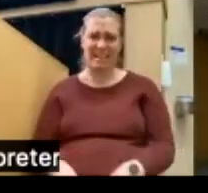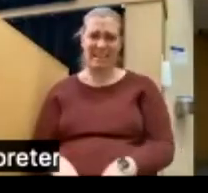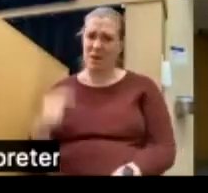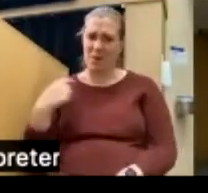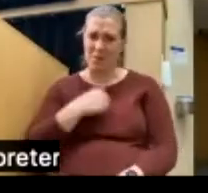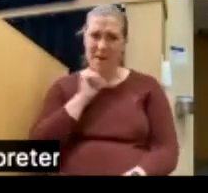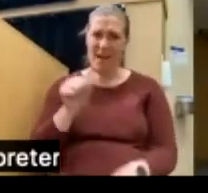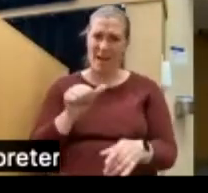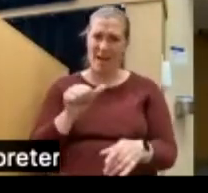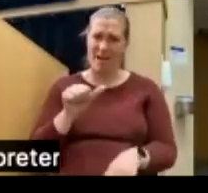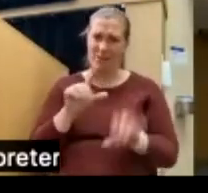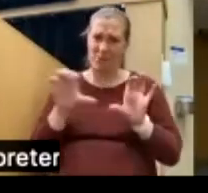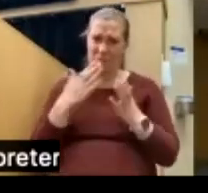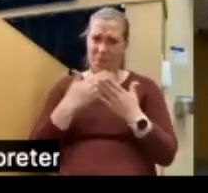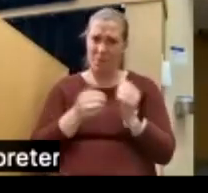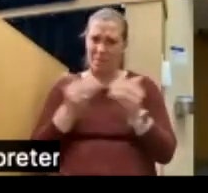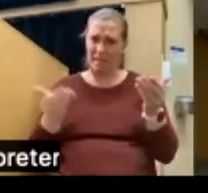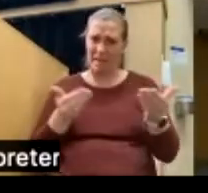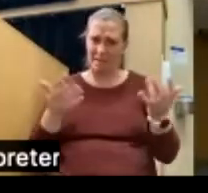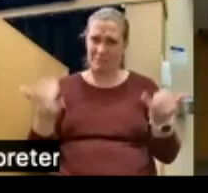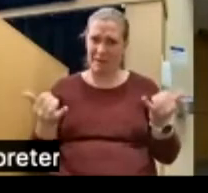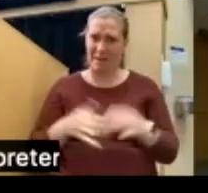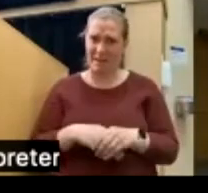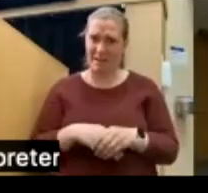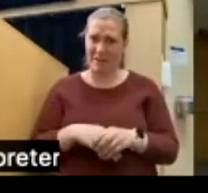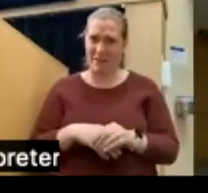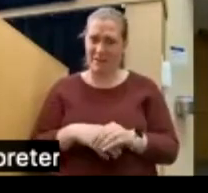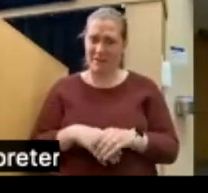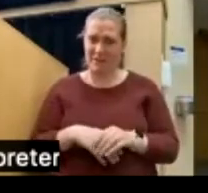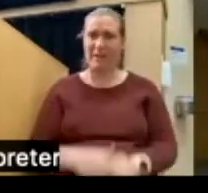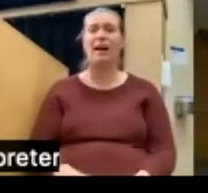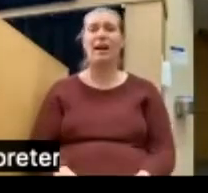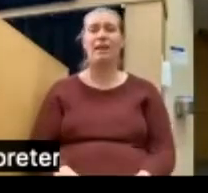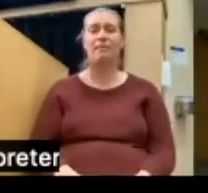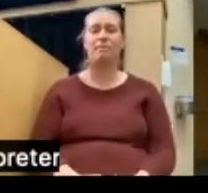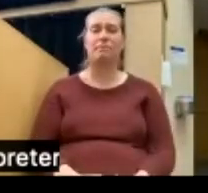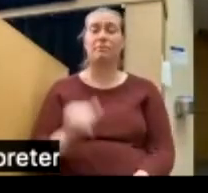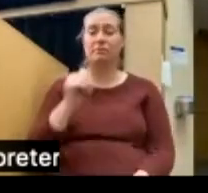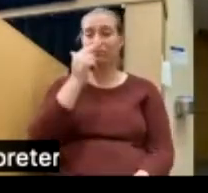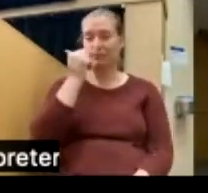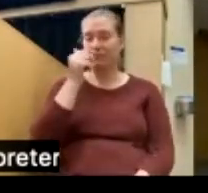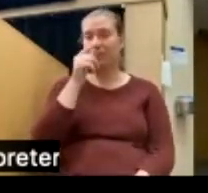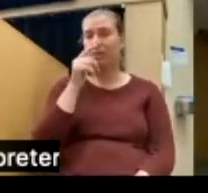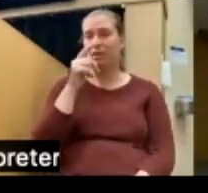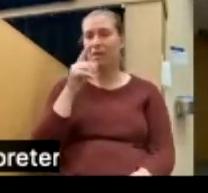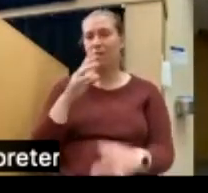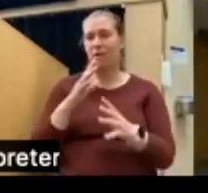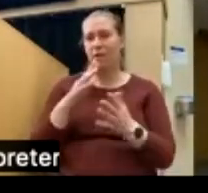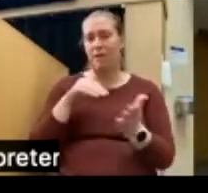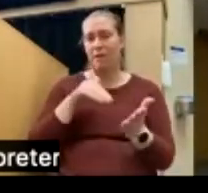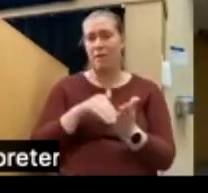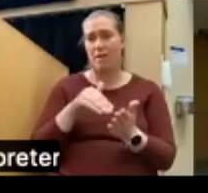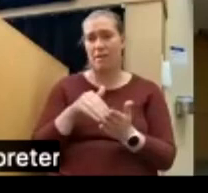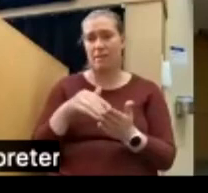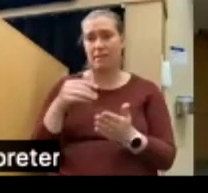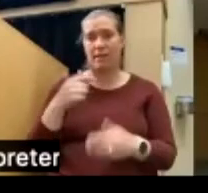right now, despite how challenging that is. And, you know, it's funny because I think oftentimes going around talking